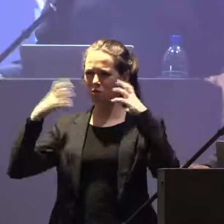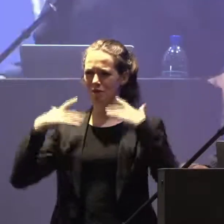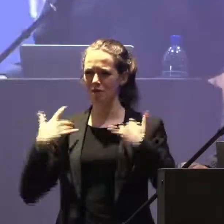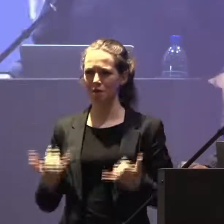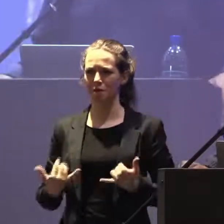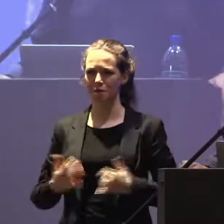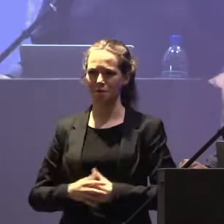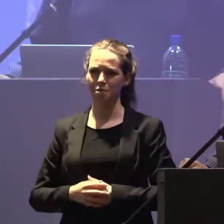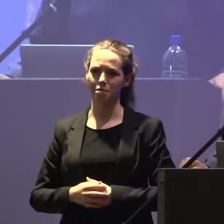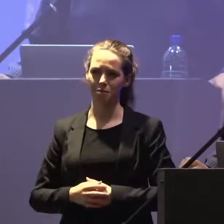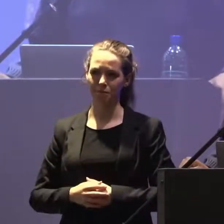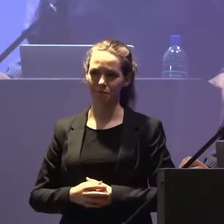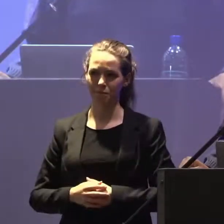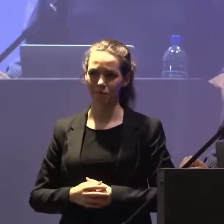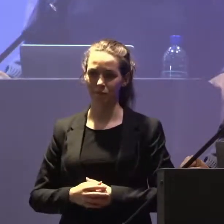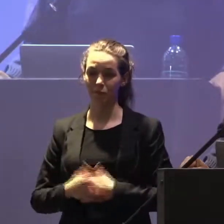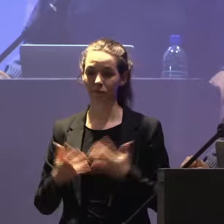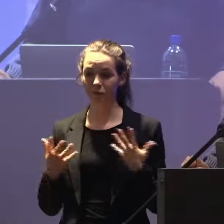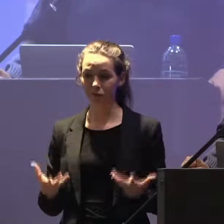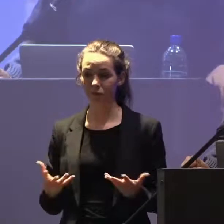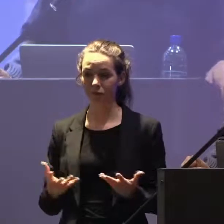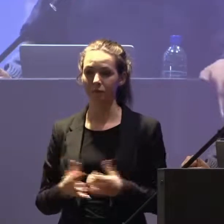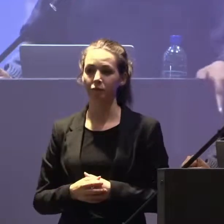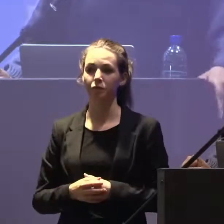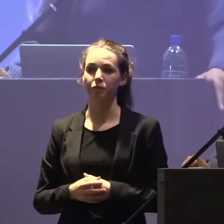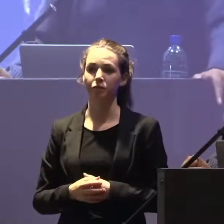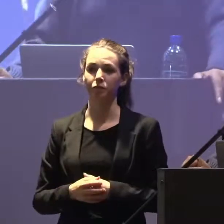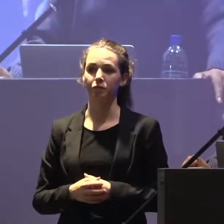Tambo. So,